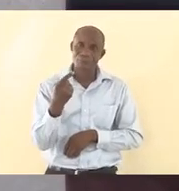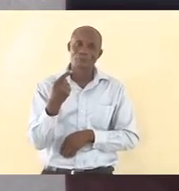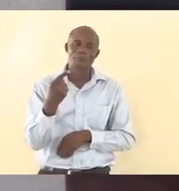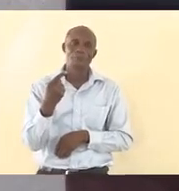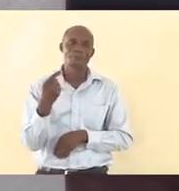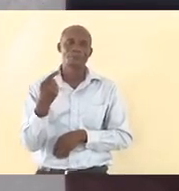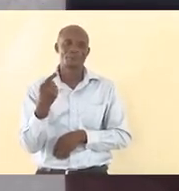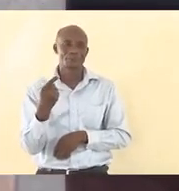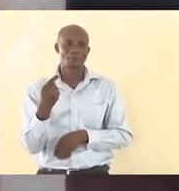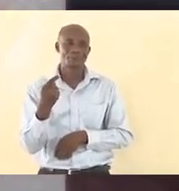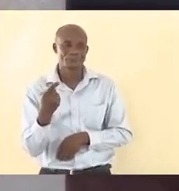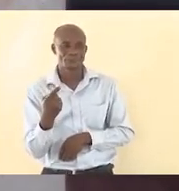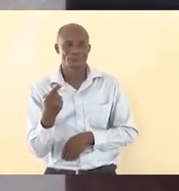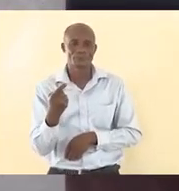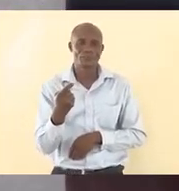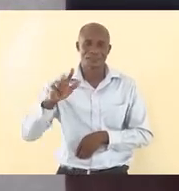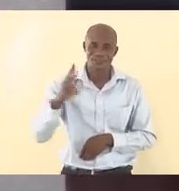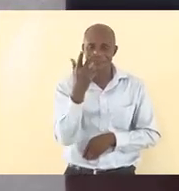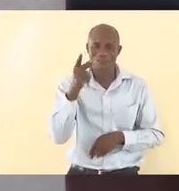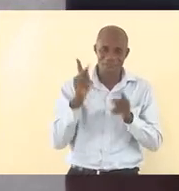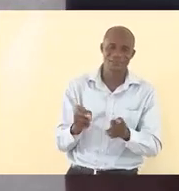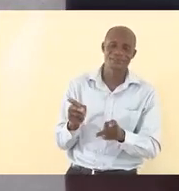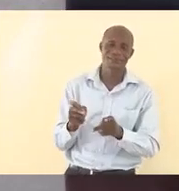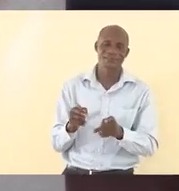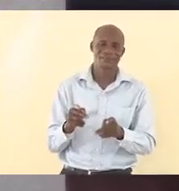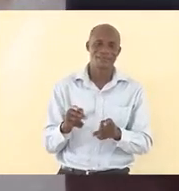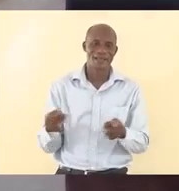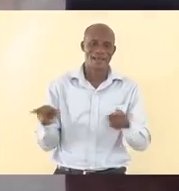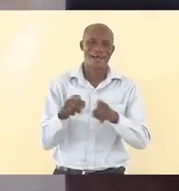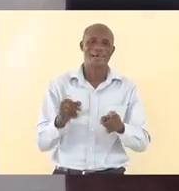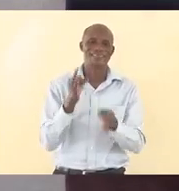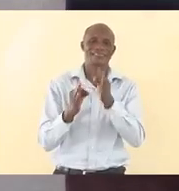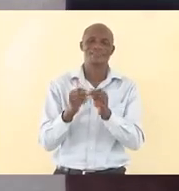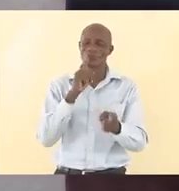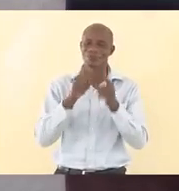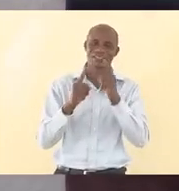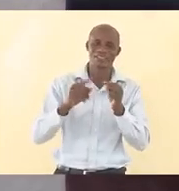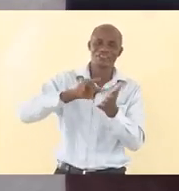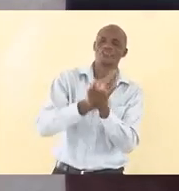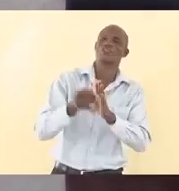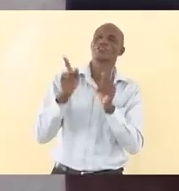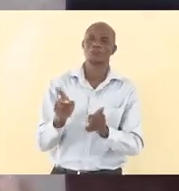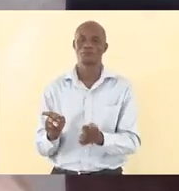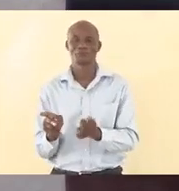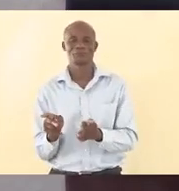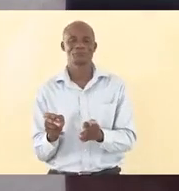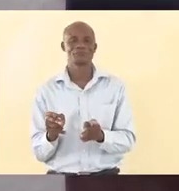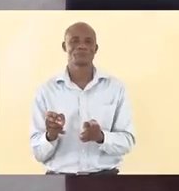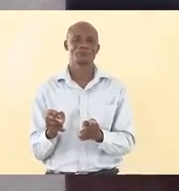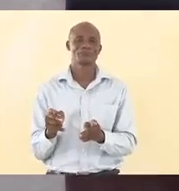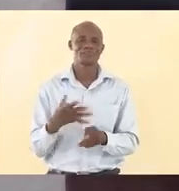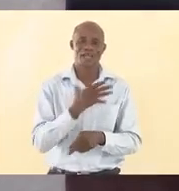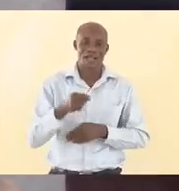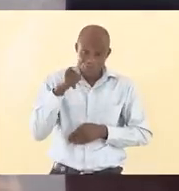in third person. The church, as if you are talking of those people. And you are a